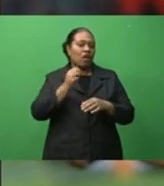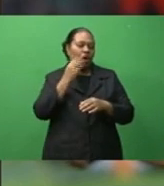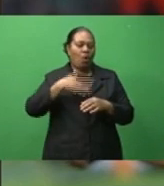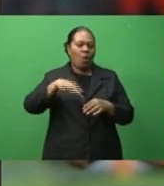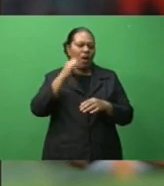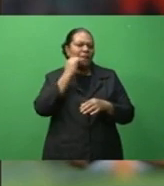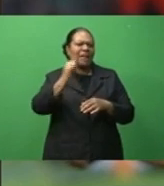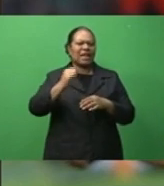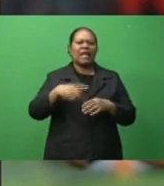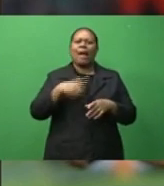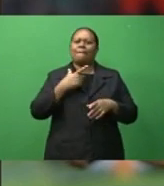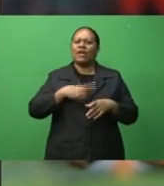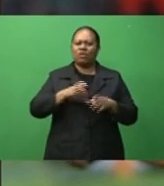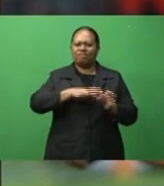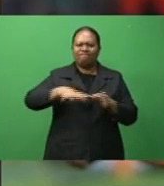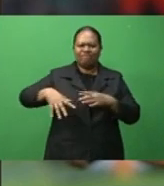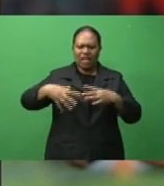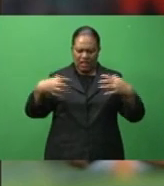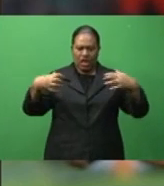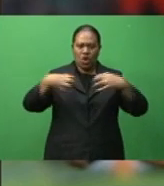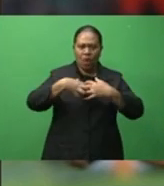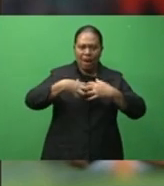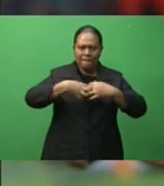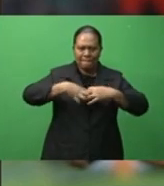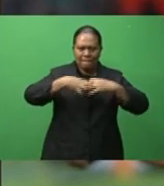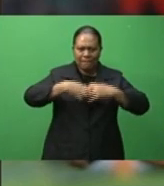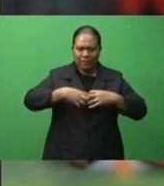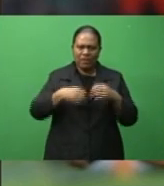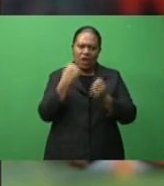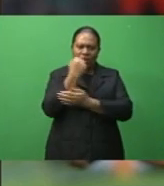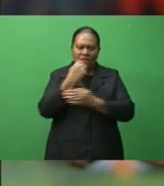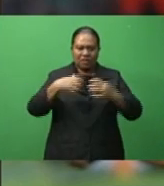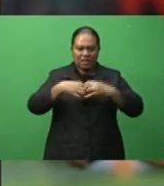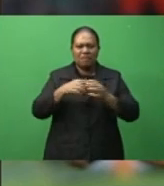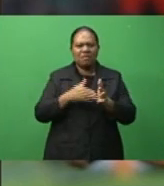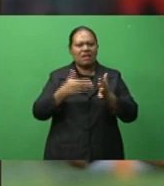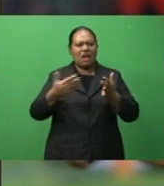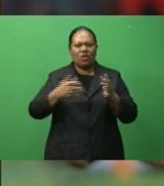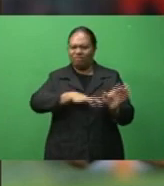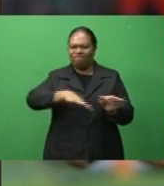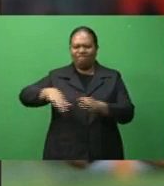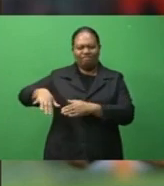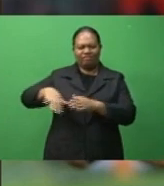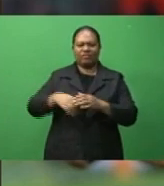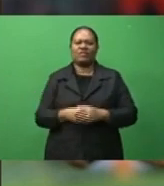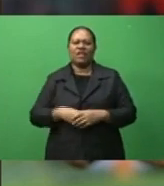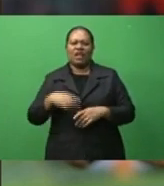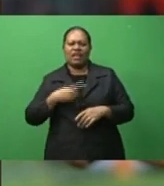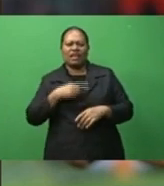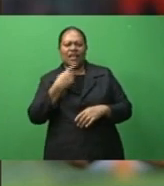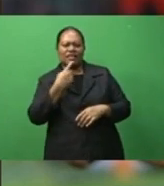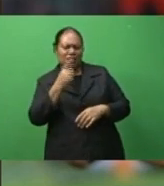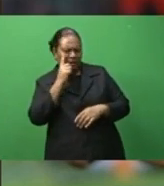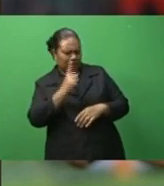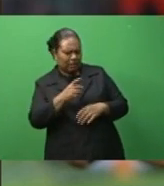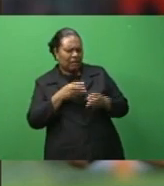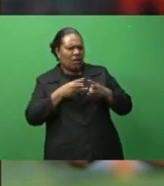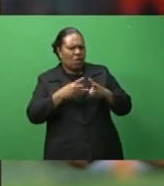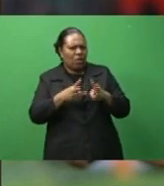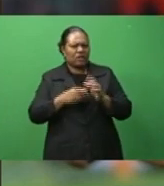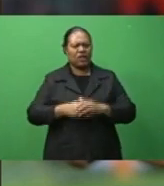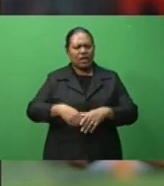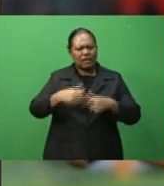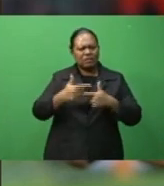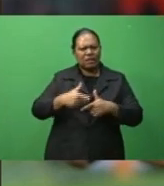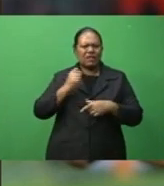may as well play touch rugby. It's one of a number of ideas put forward by the governing body's medical group looking at ways to limit the spread